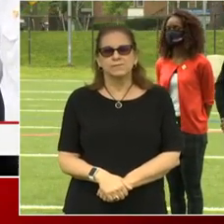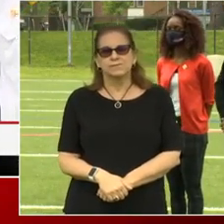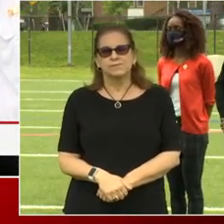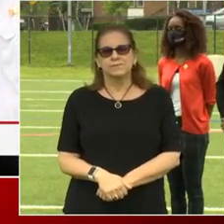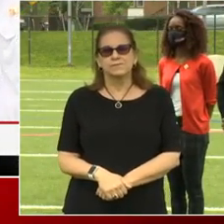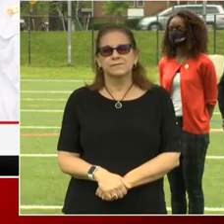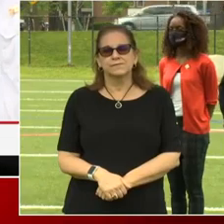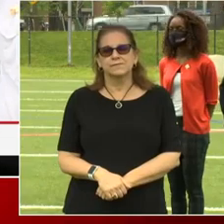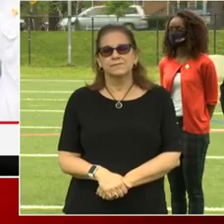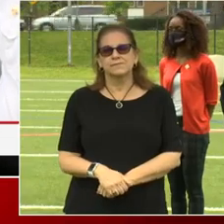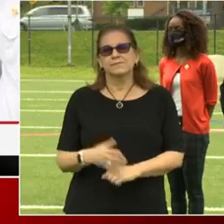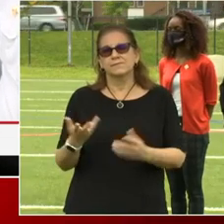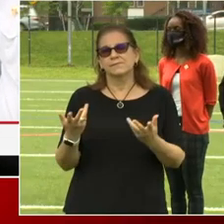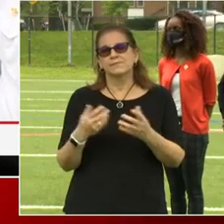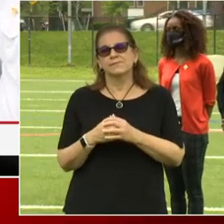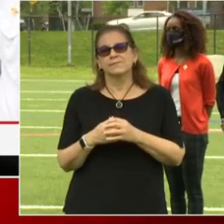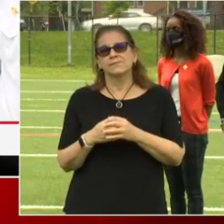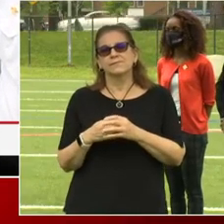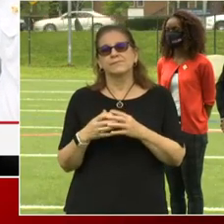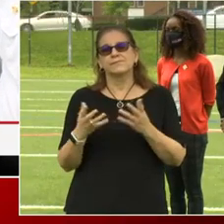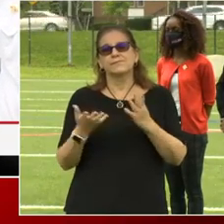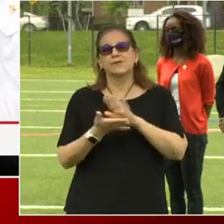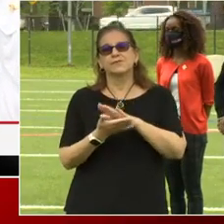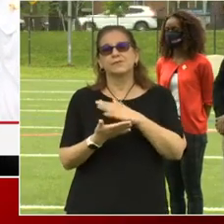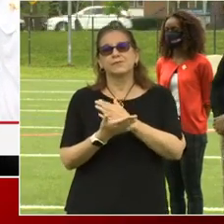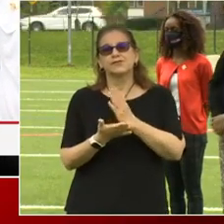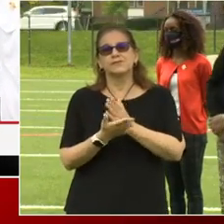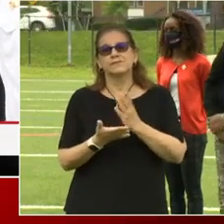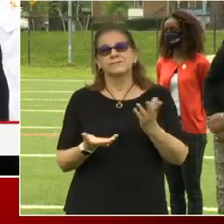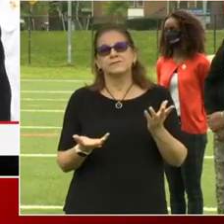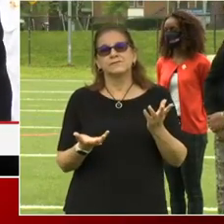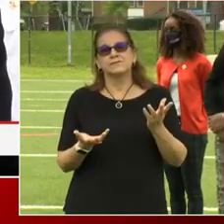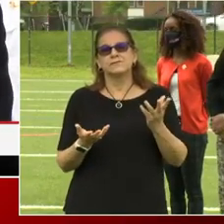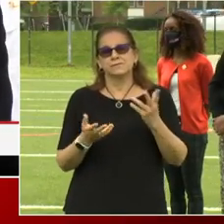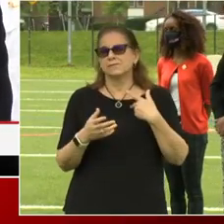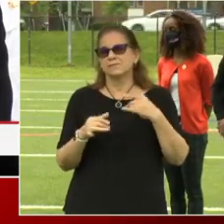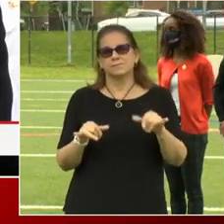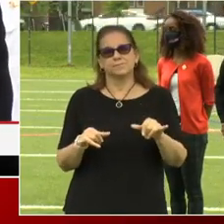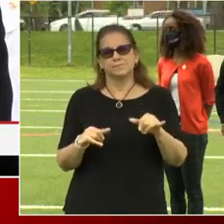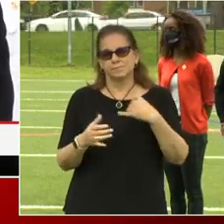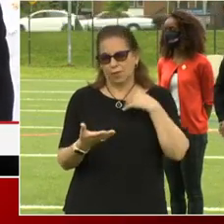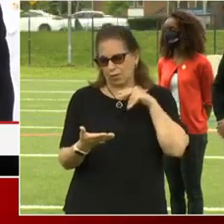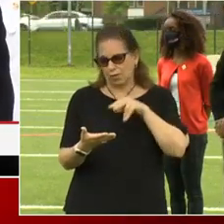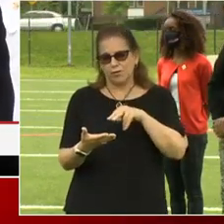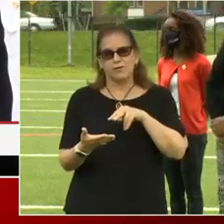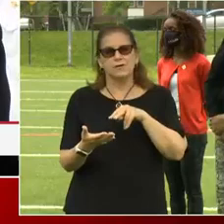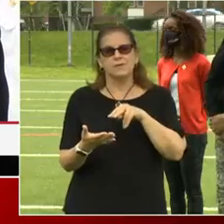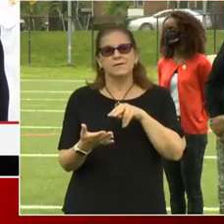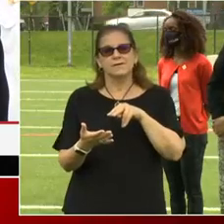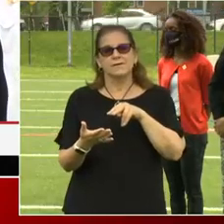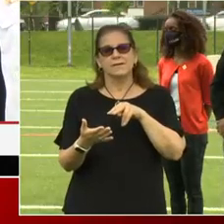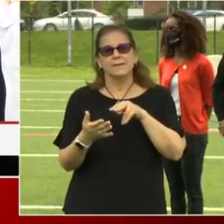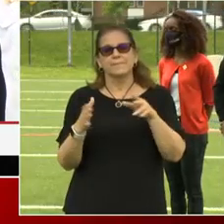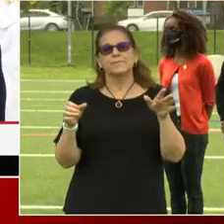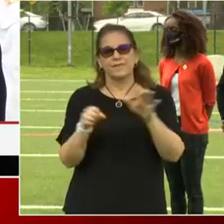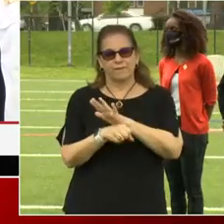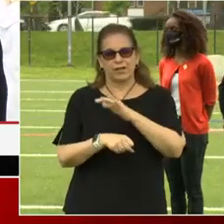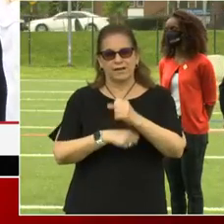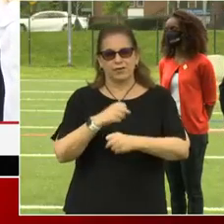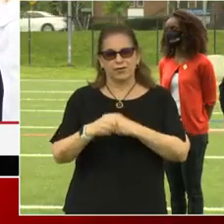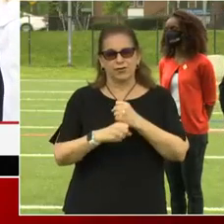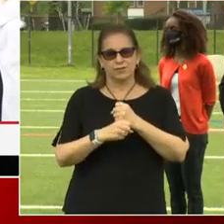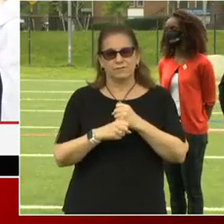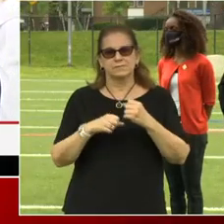speaking, schools' budgets are going to be kept whole. I think actually the way it was put was that schools' budget requests had all